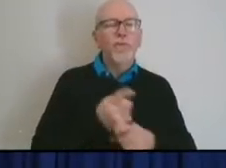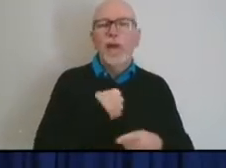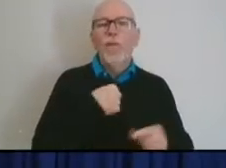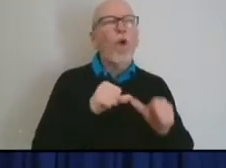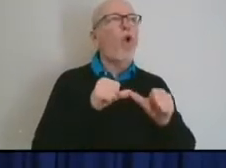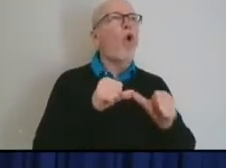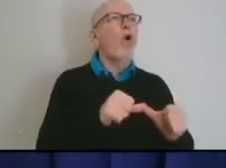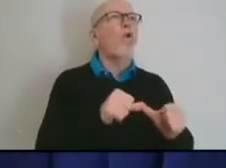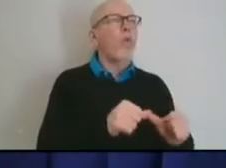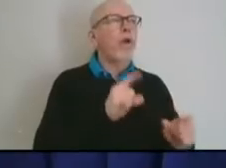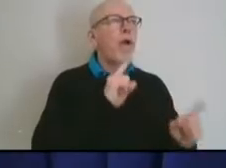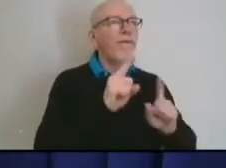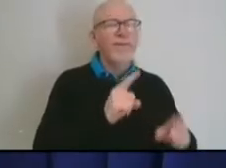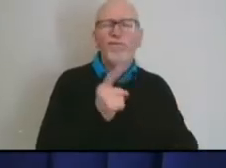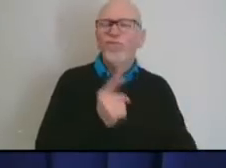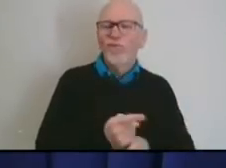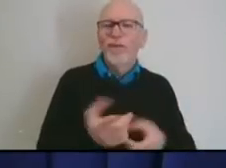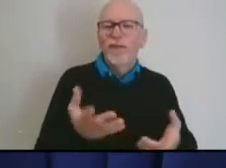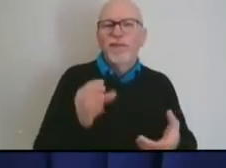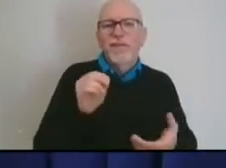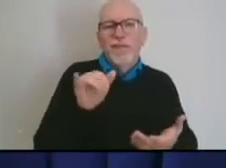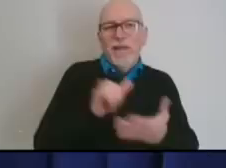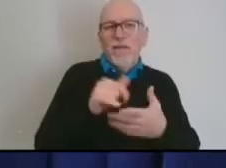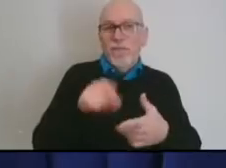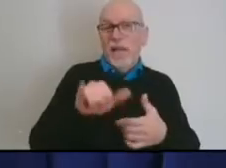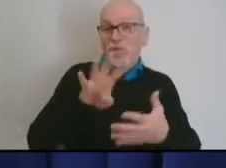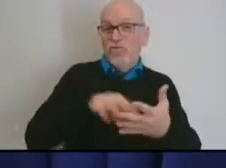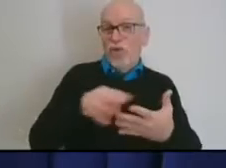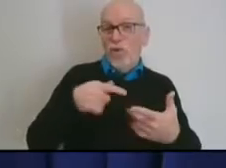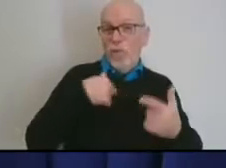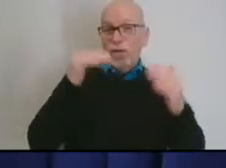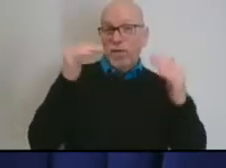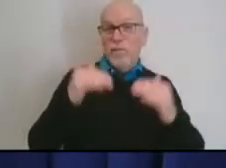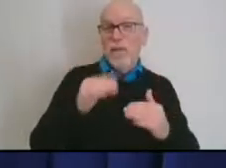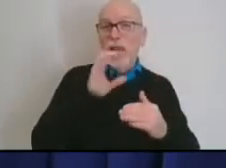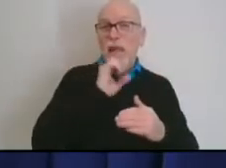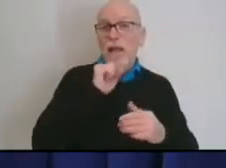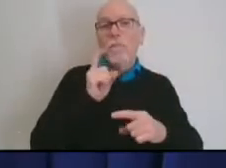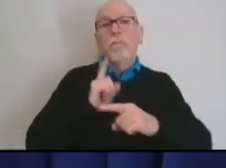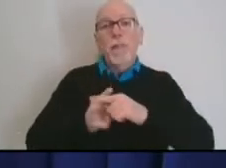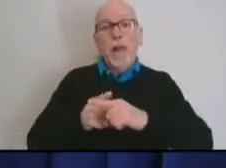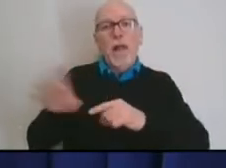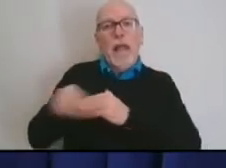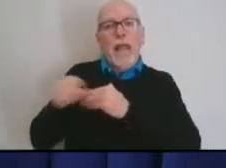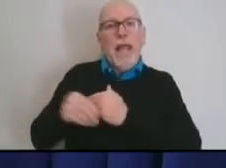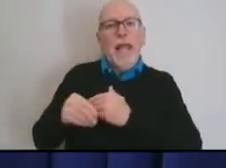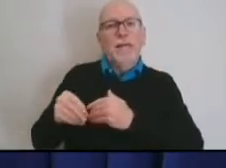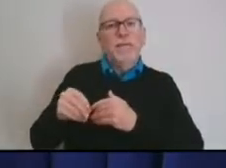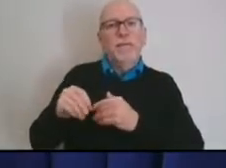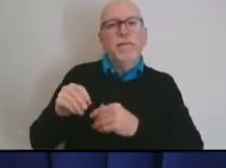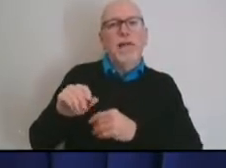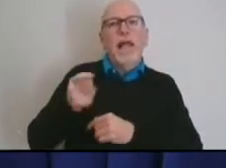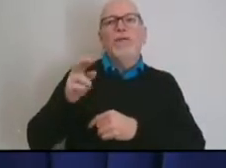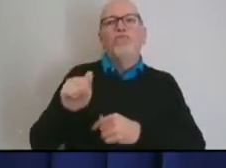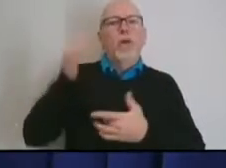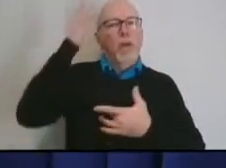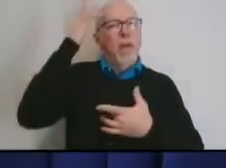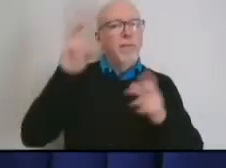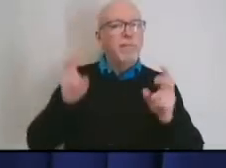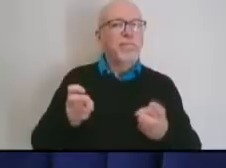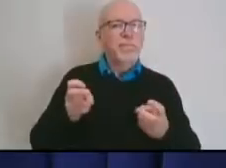this is the chart as we work down those 5-year increments with comorbidities now being added in as we kind of look into the